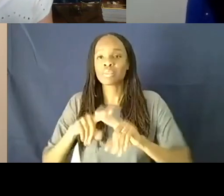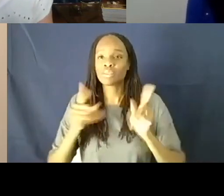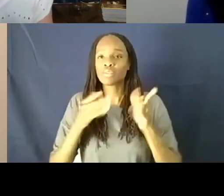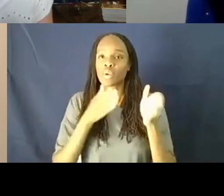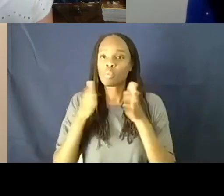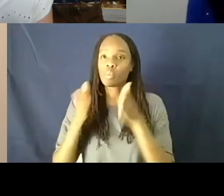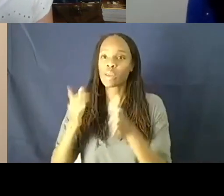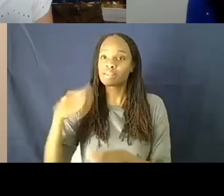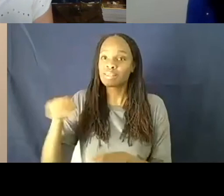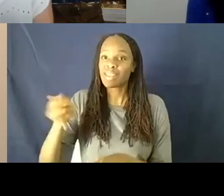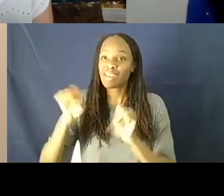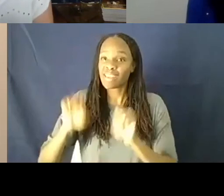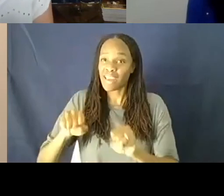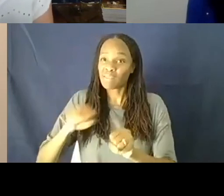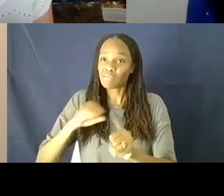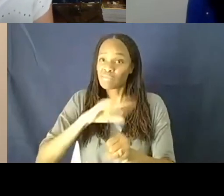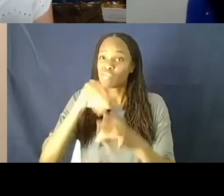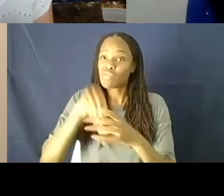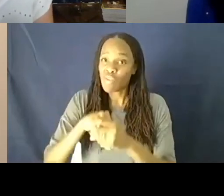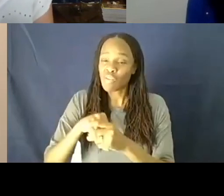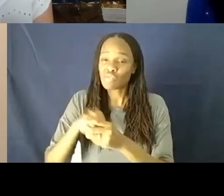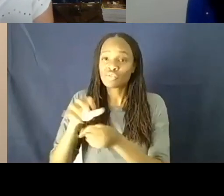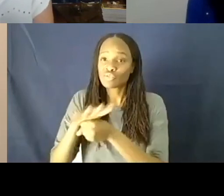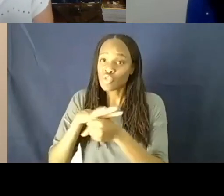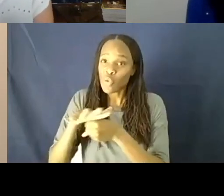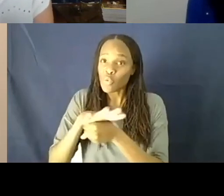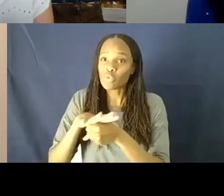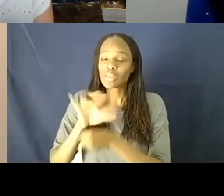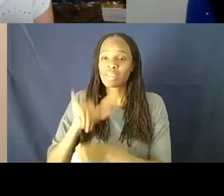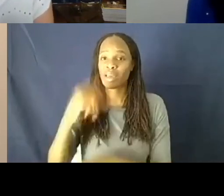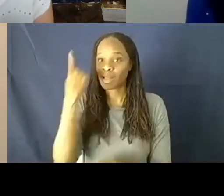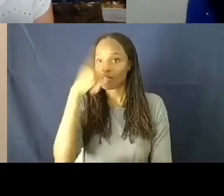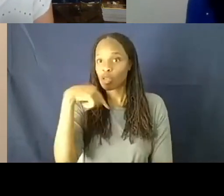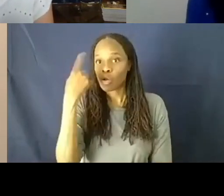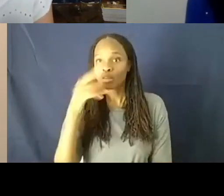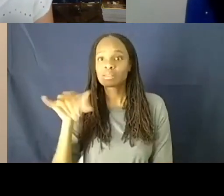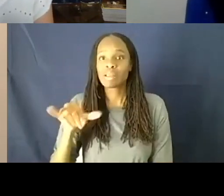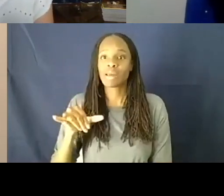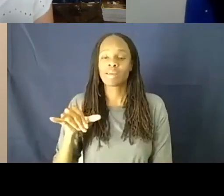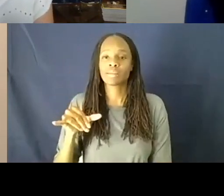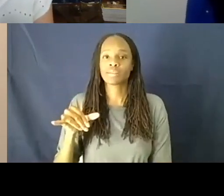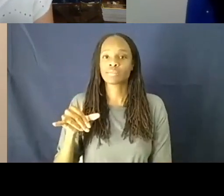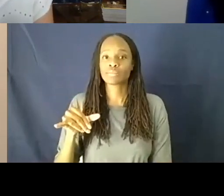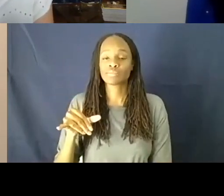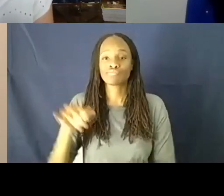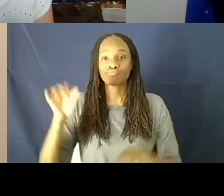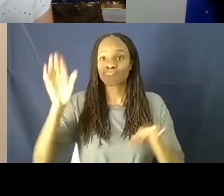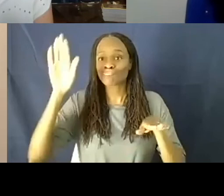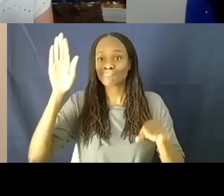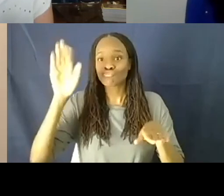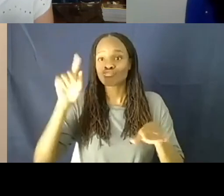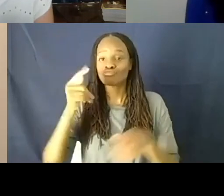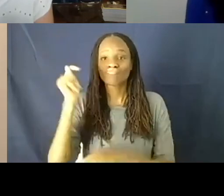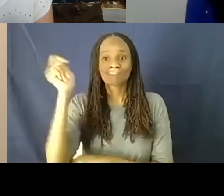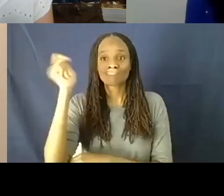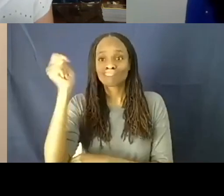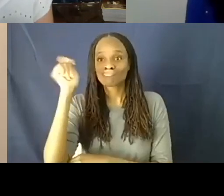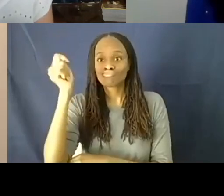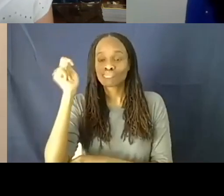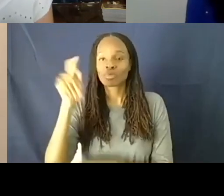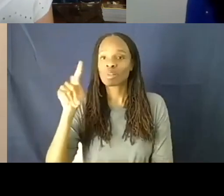they can engage. And locally, that often looks like, you know, testifying at hearings,